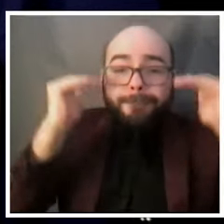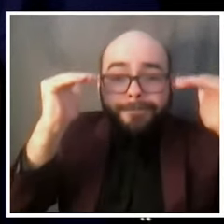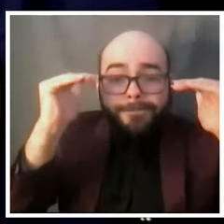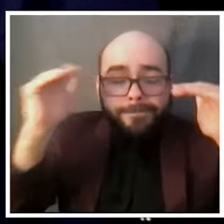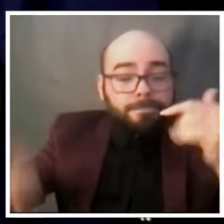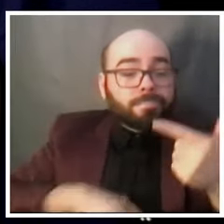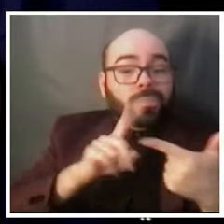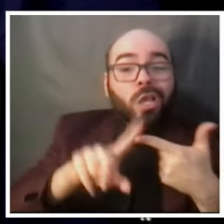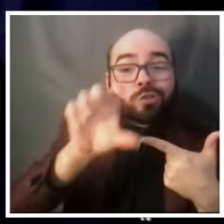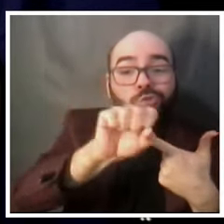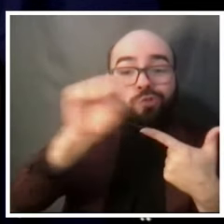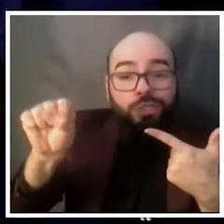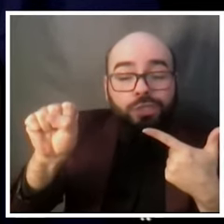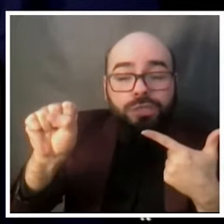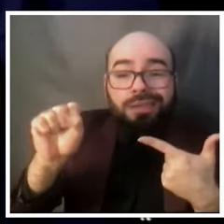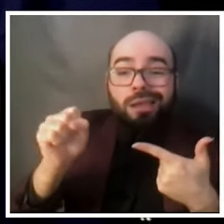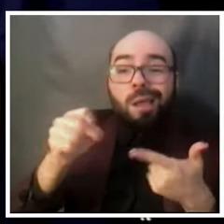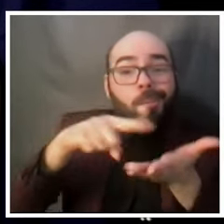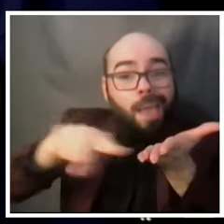Medicare.